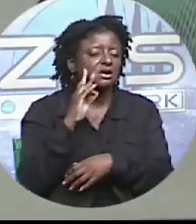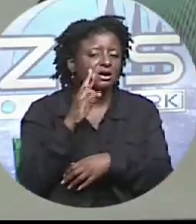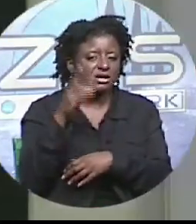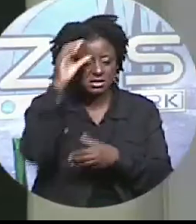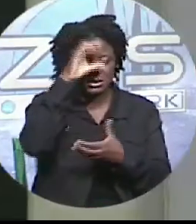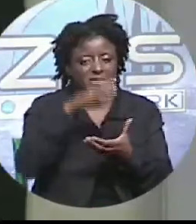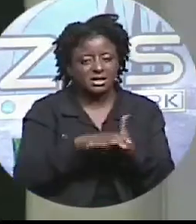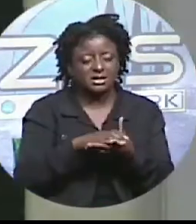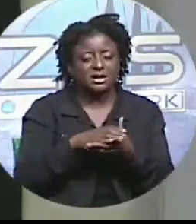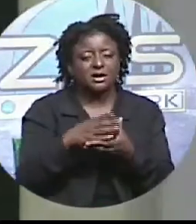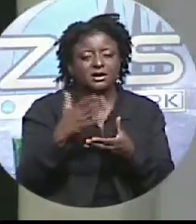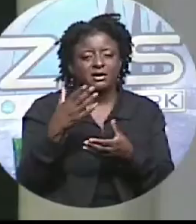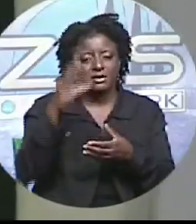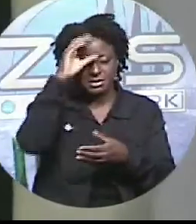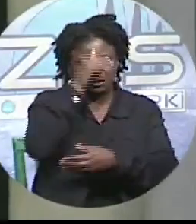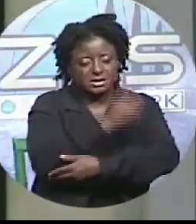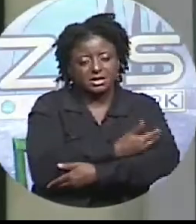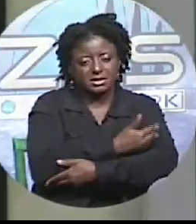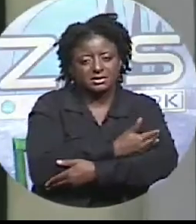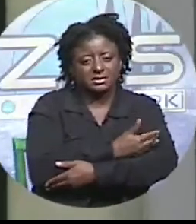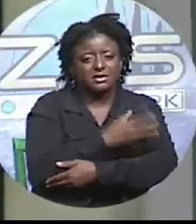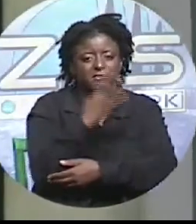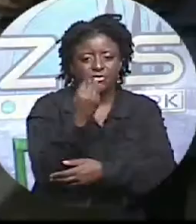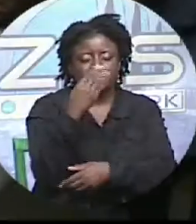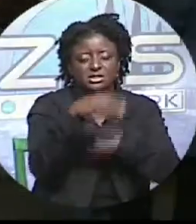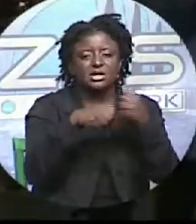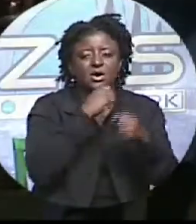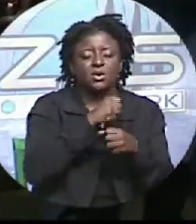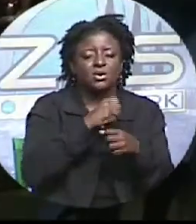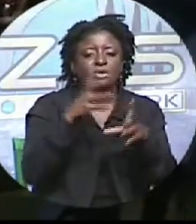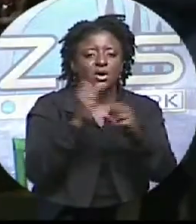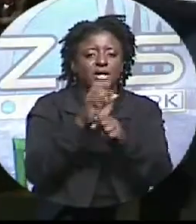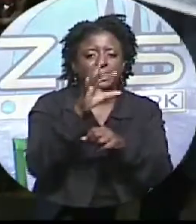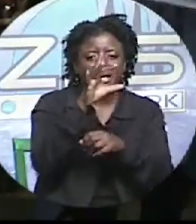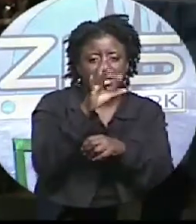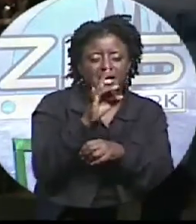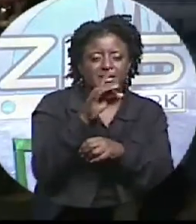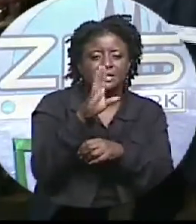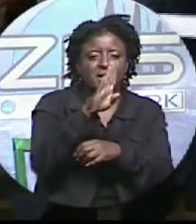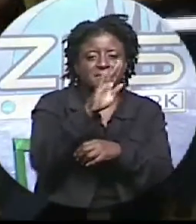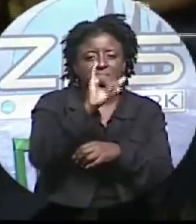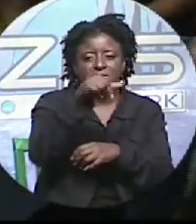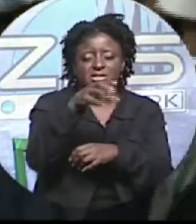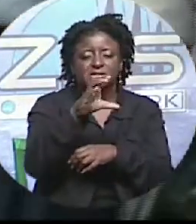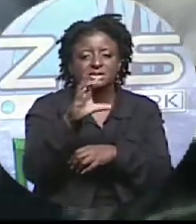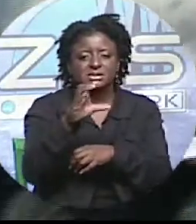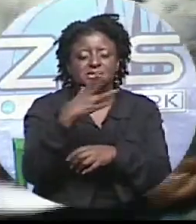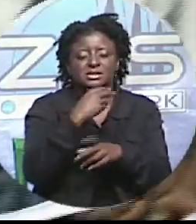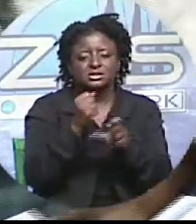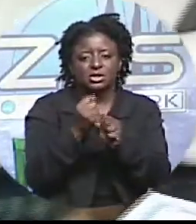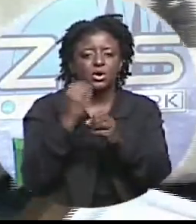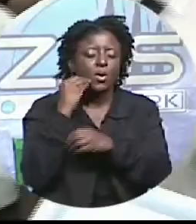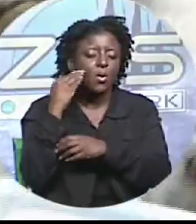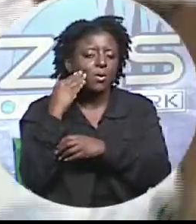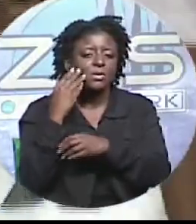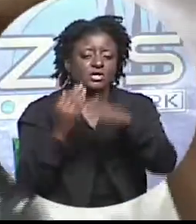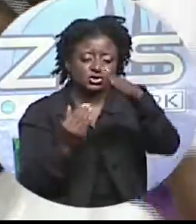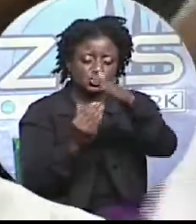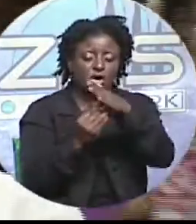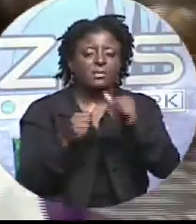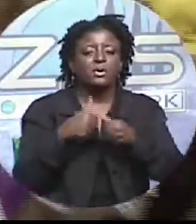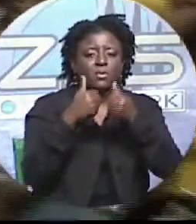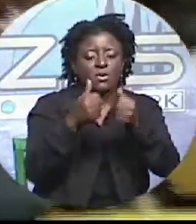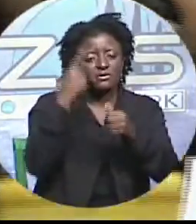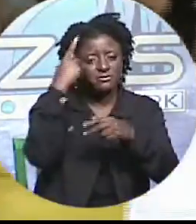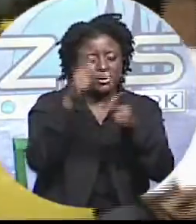Weiss, received 8 A's in the BJC national examinations and took home the top award for the public schools. He was granted a full